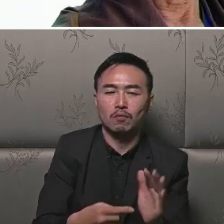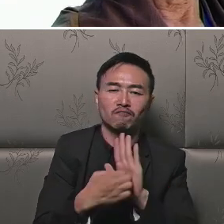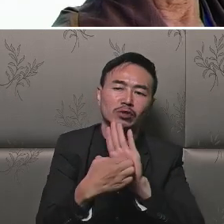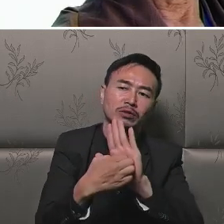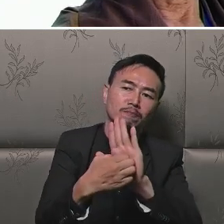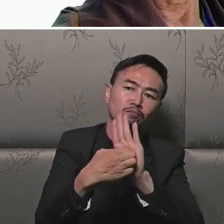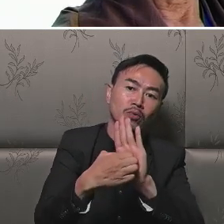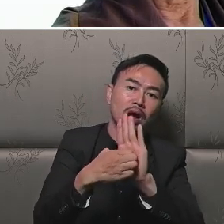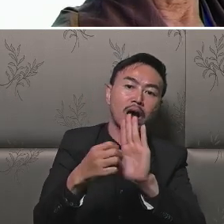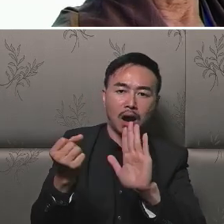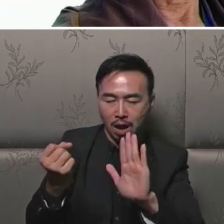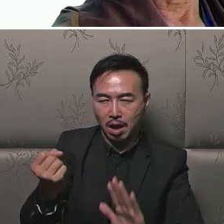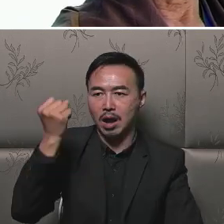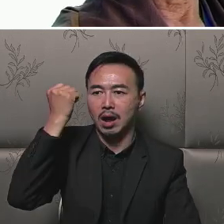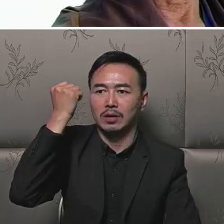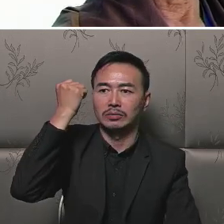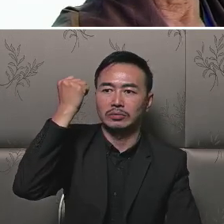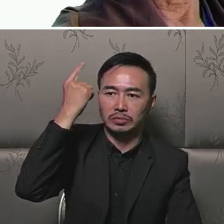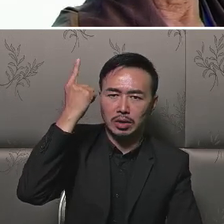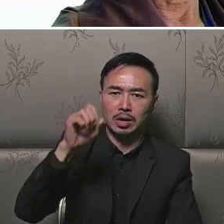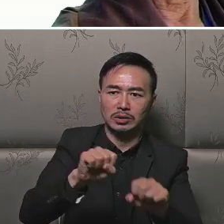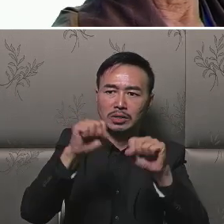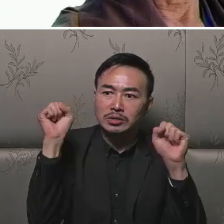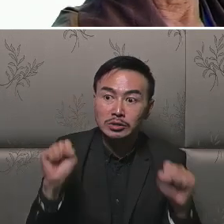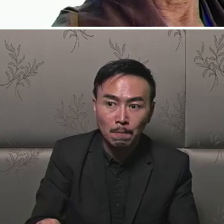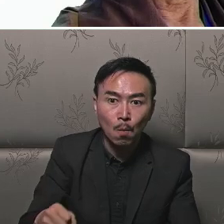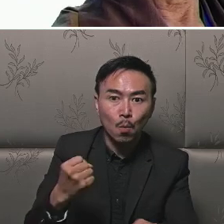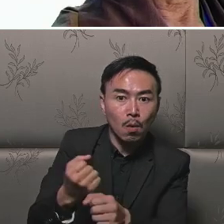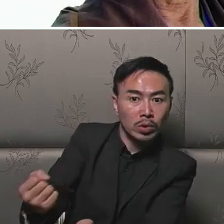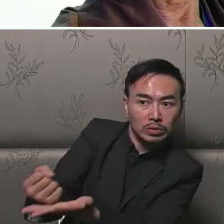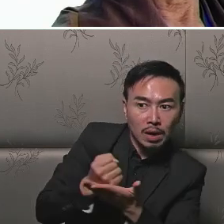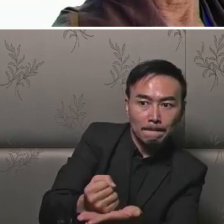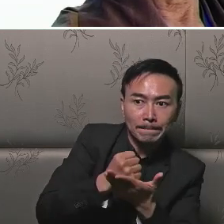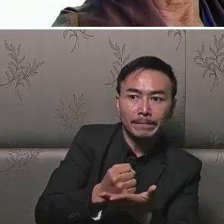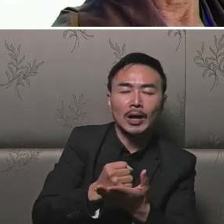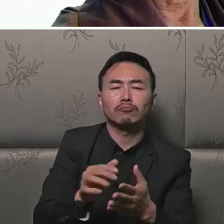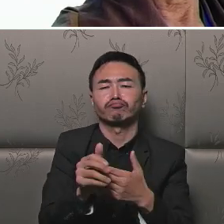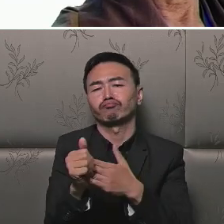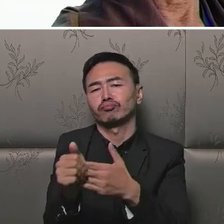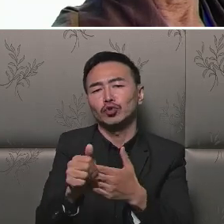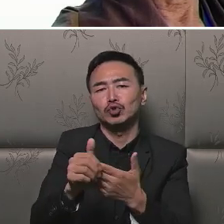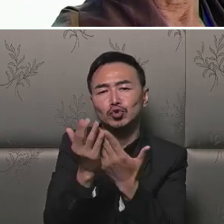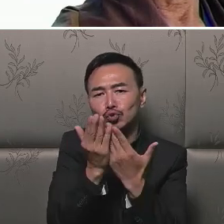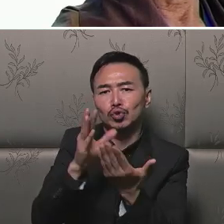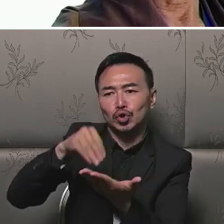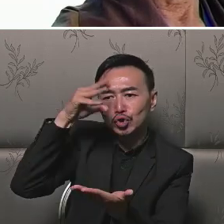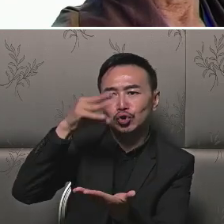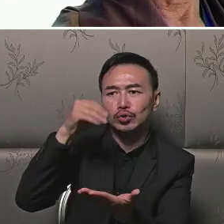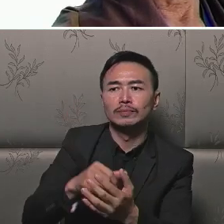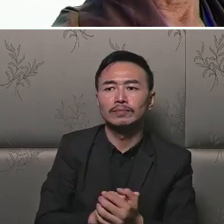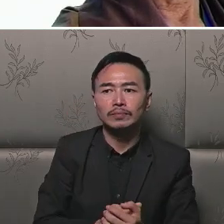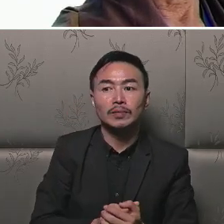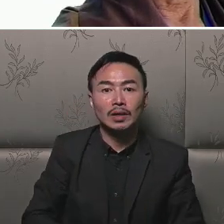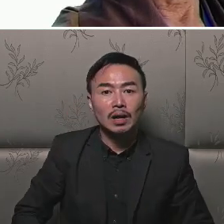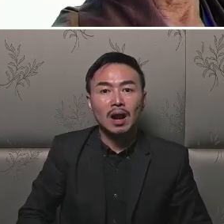the programs on happy leadership and happy teaching. And we try to incorporate